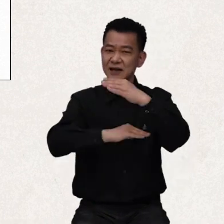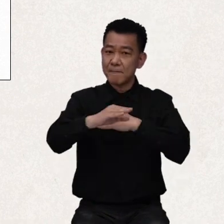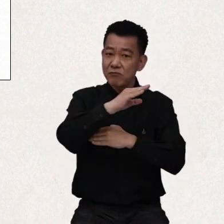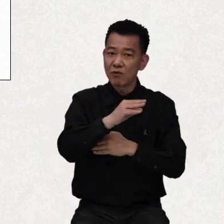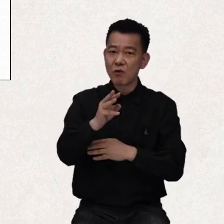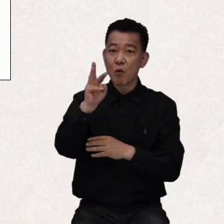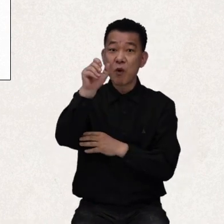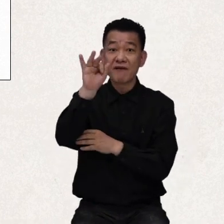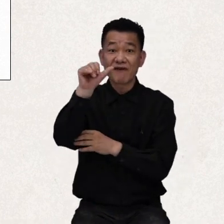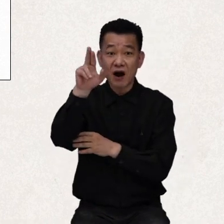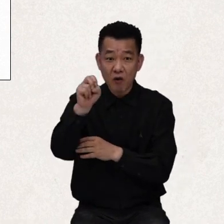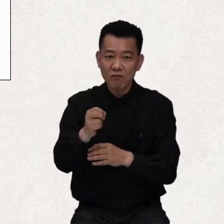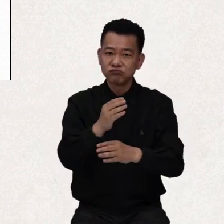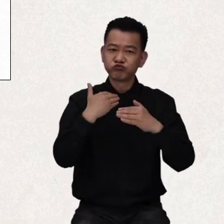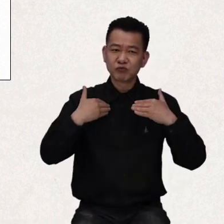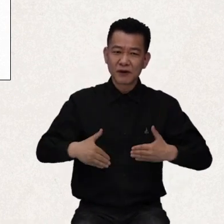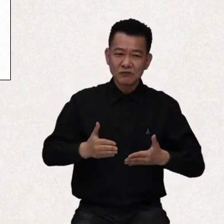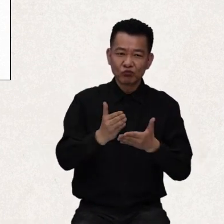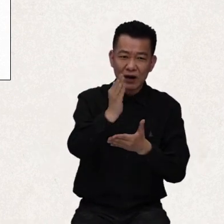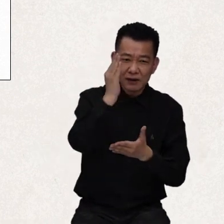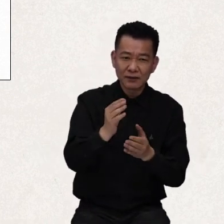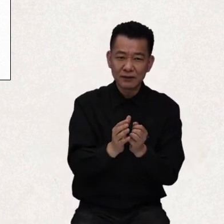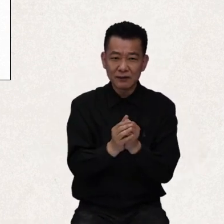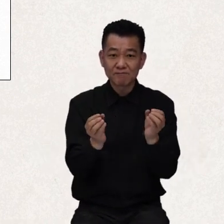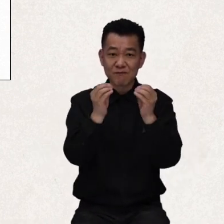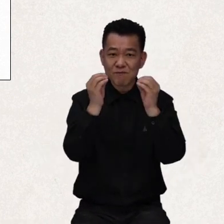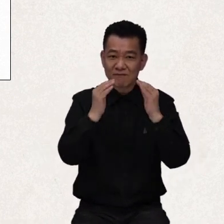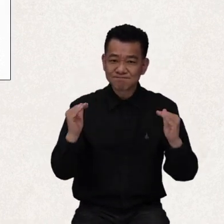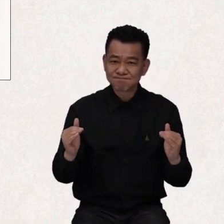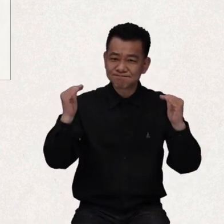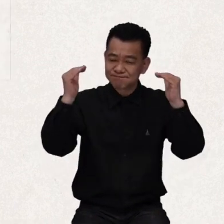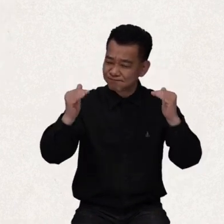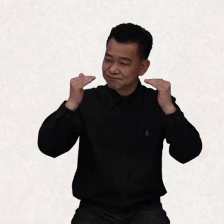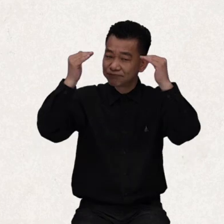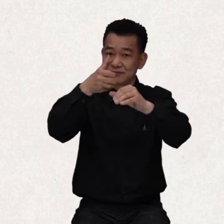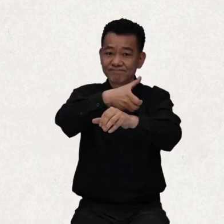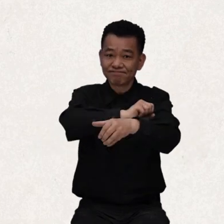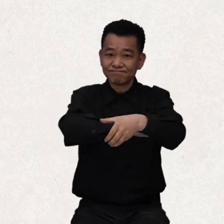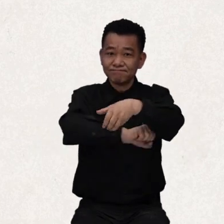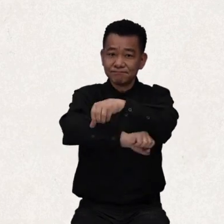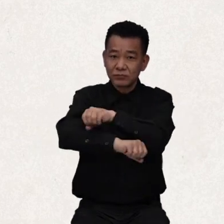persons with disabilities from all around the world.